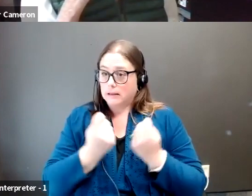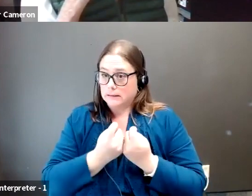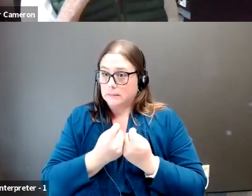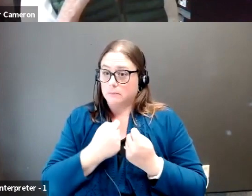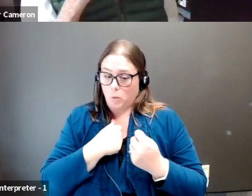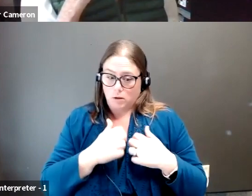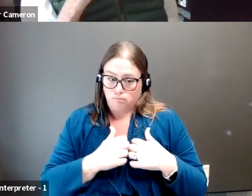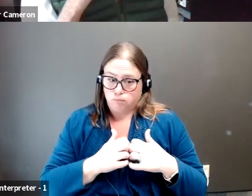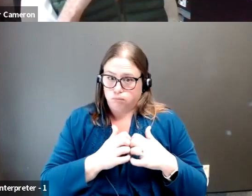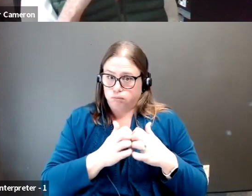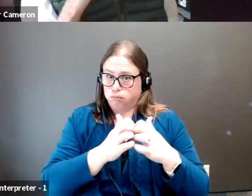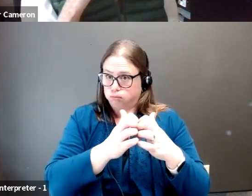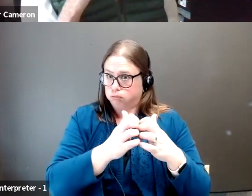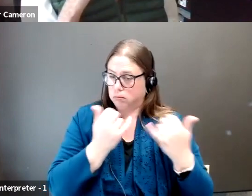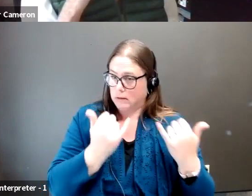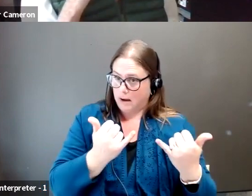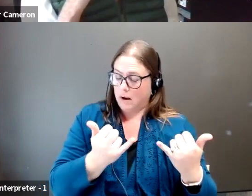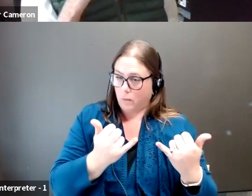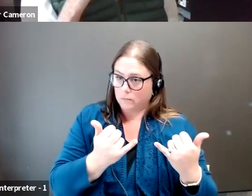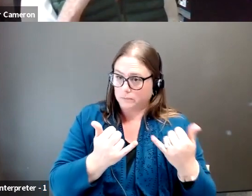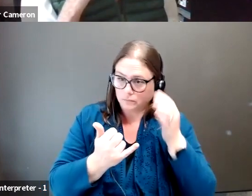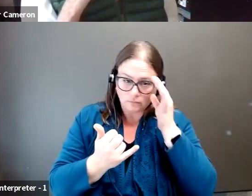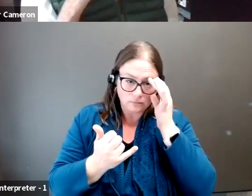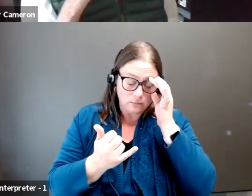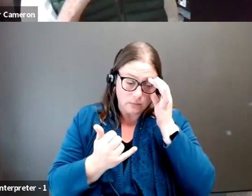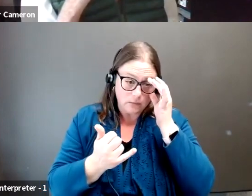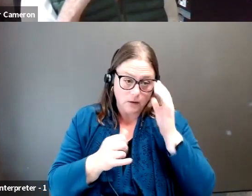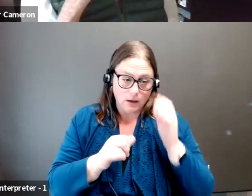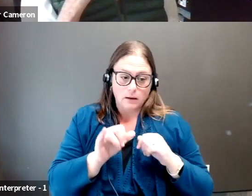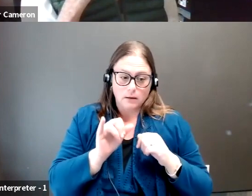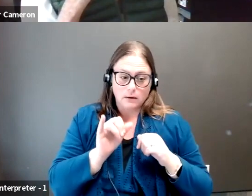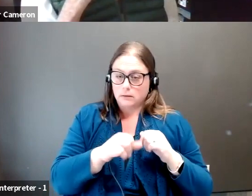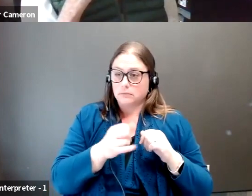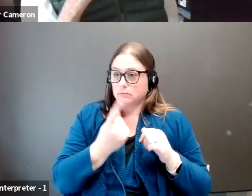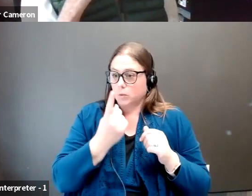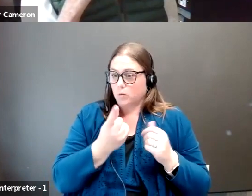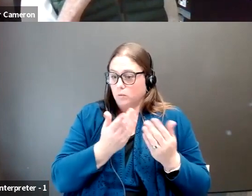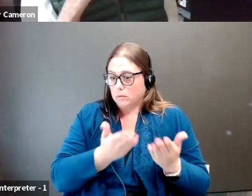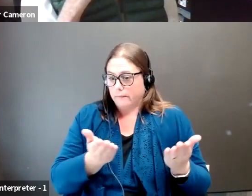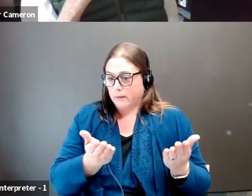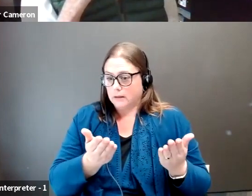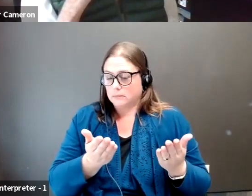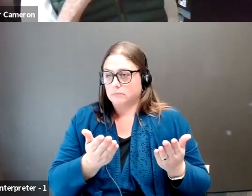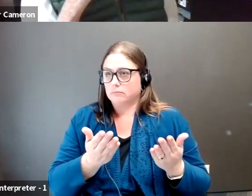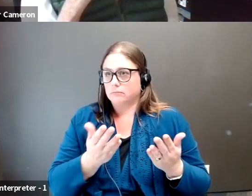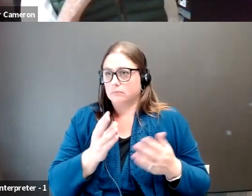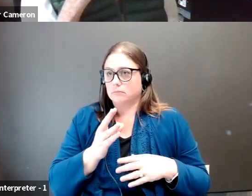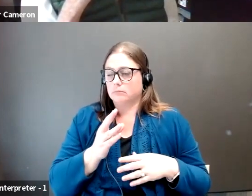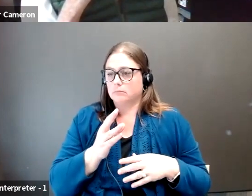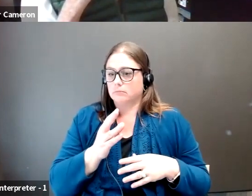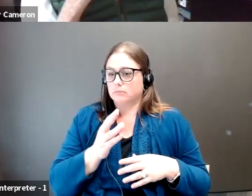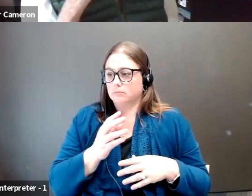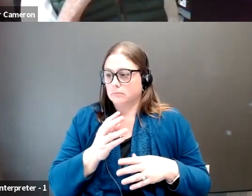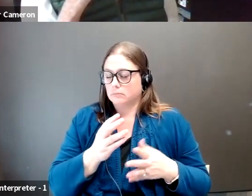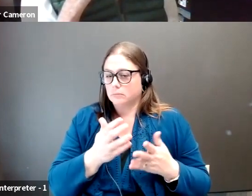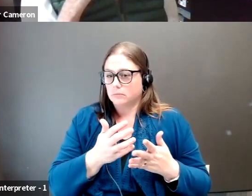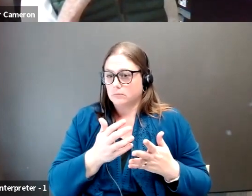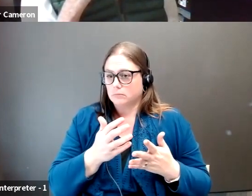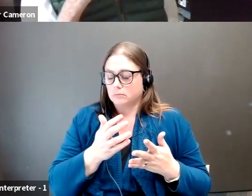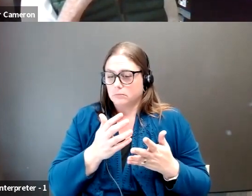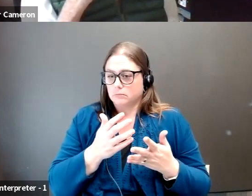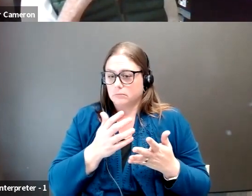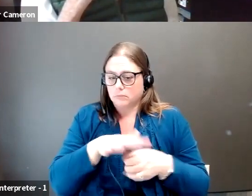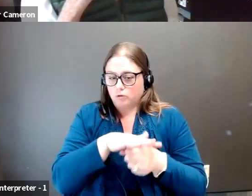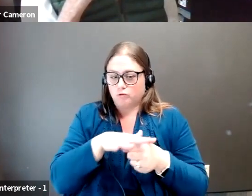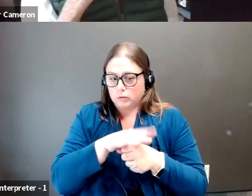of those groups that will be serving us as the Guelph Wellington region people in terms of that. So you're